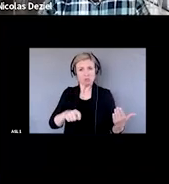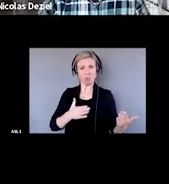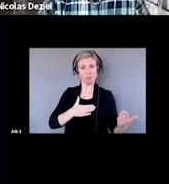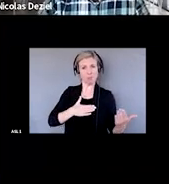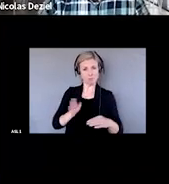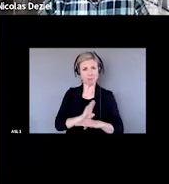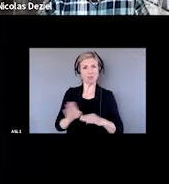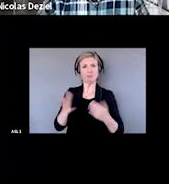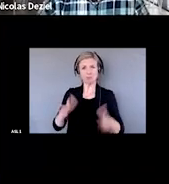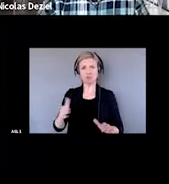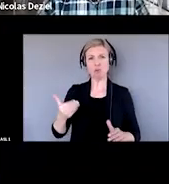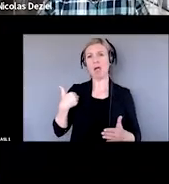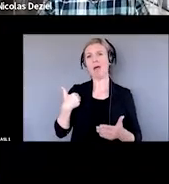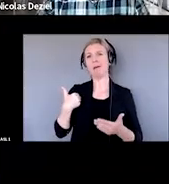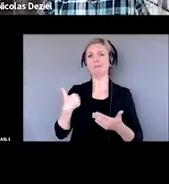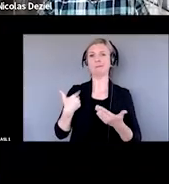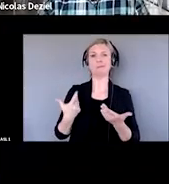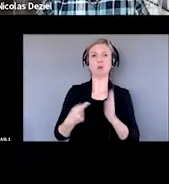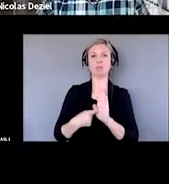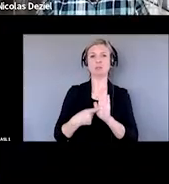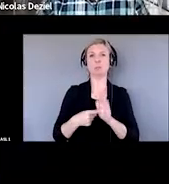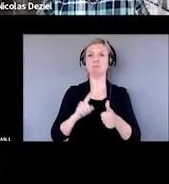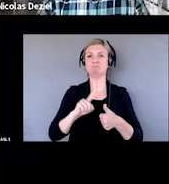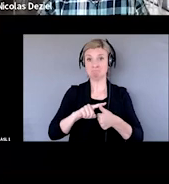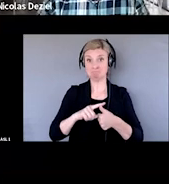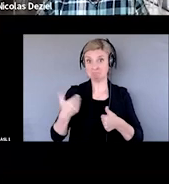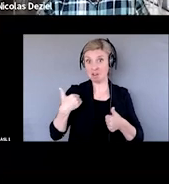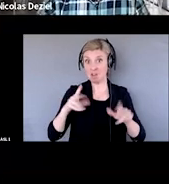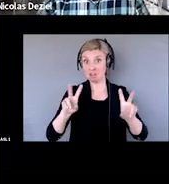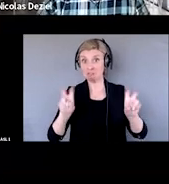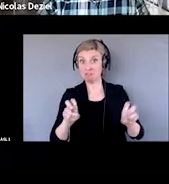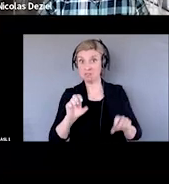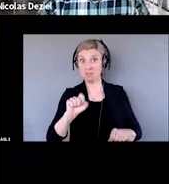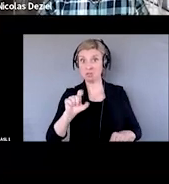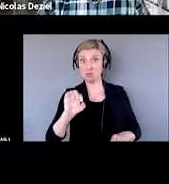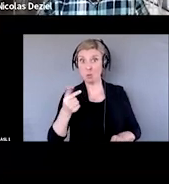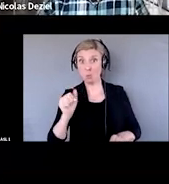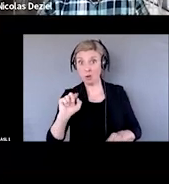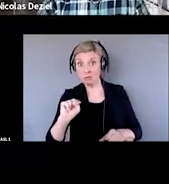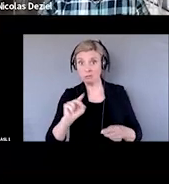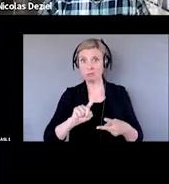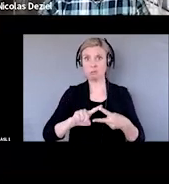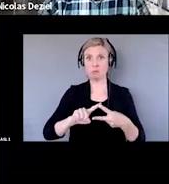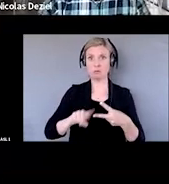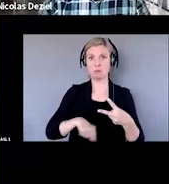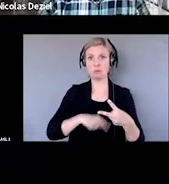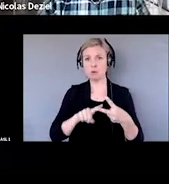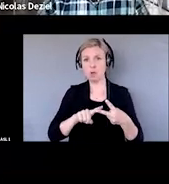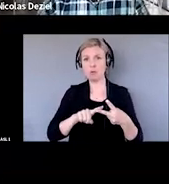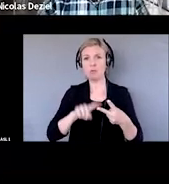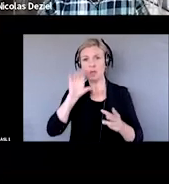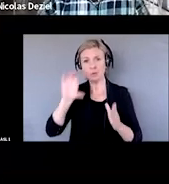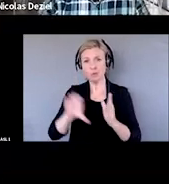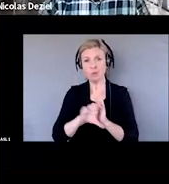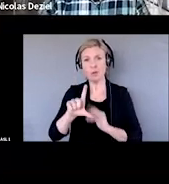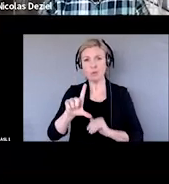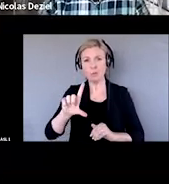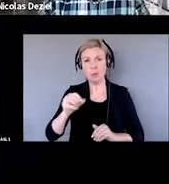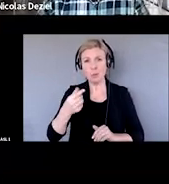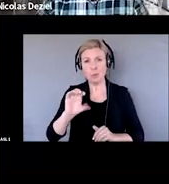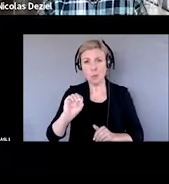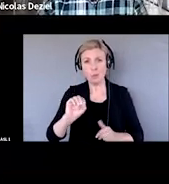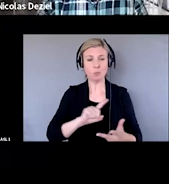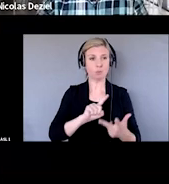okay, do you have a slogan? Do you have a logo? Do you have an algorithm? Do you have training materials, right? So it's going to tell you what you